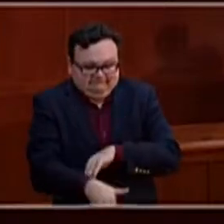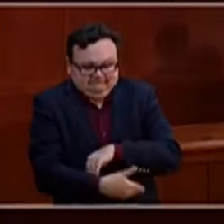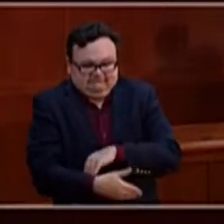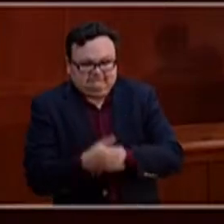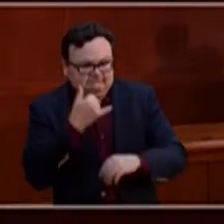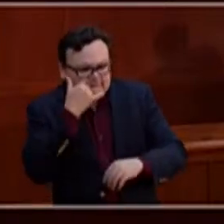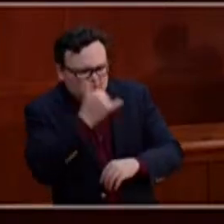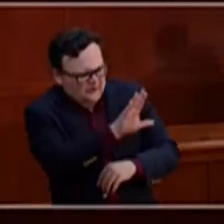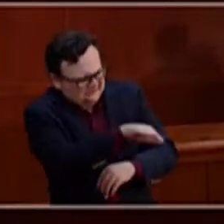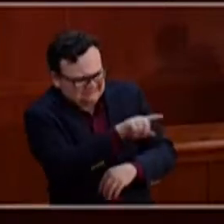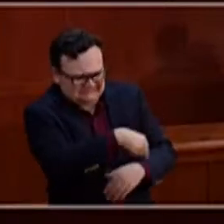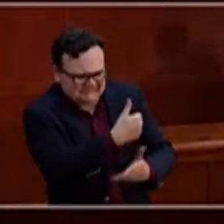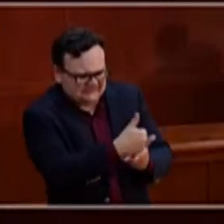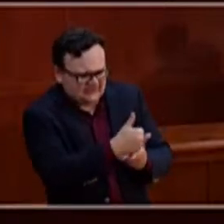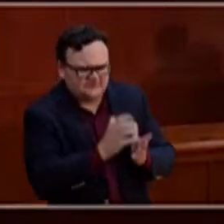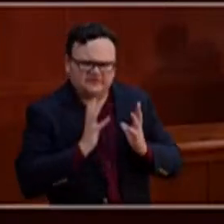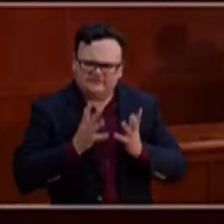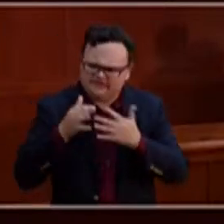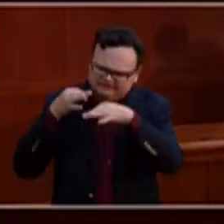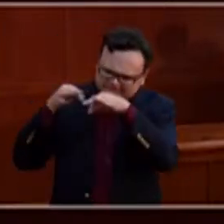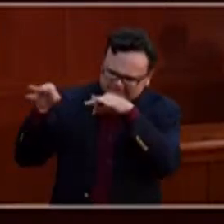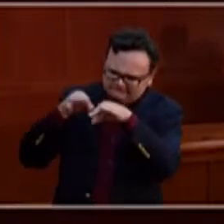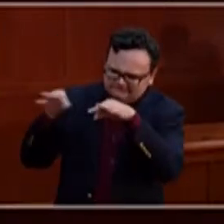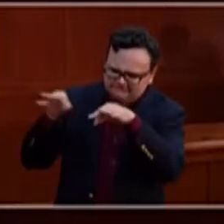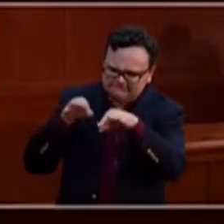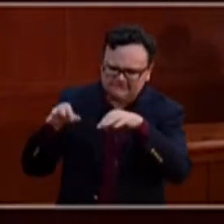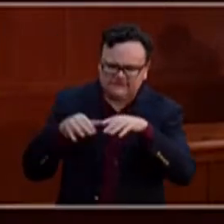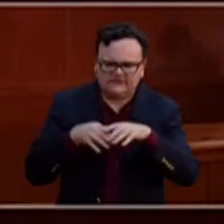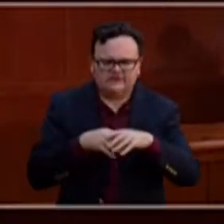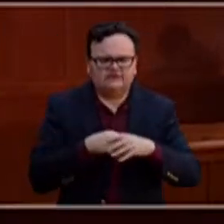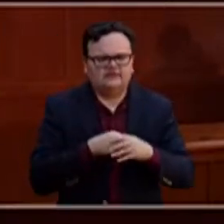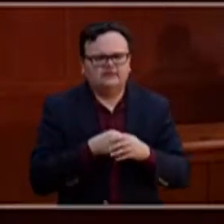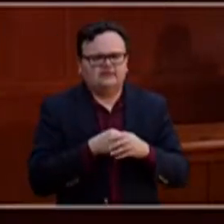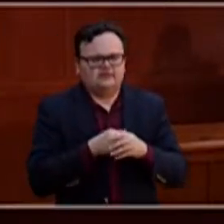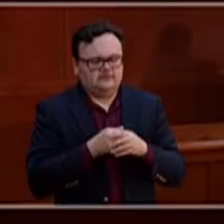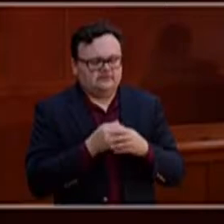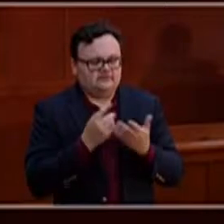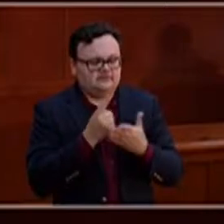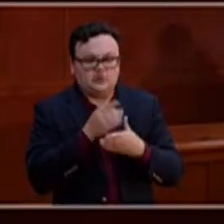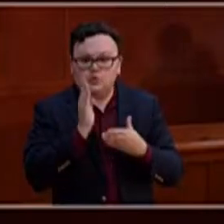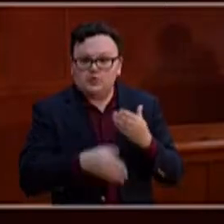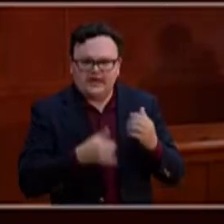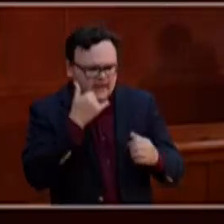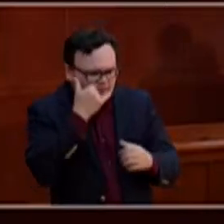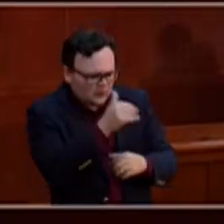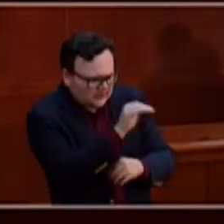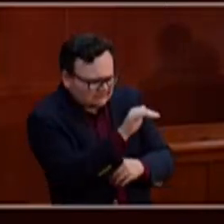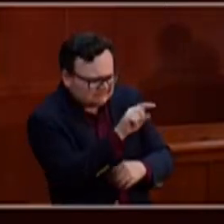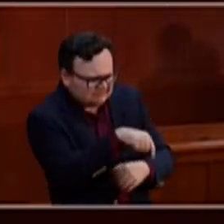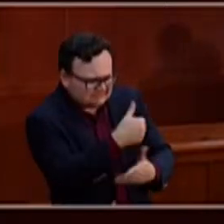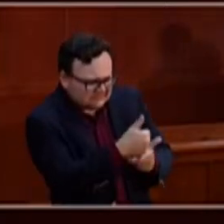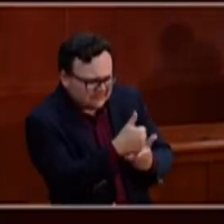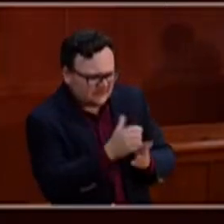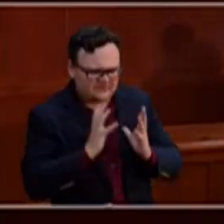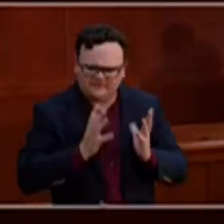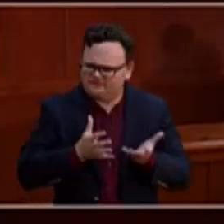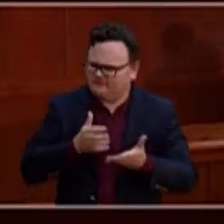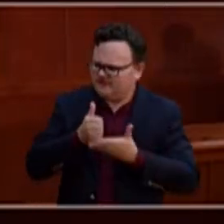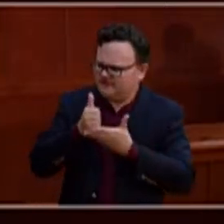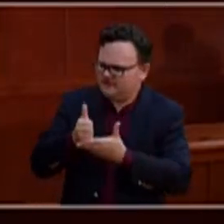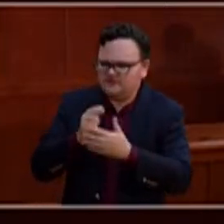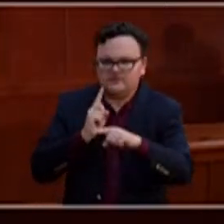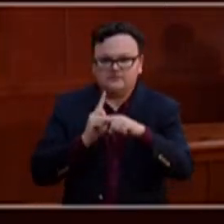to here's how that policy could improve the situation, and our ability with your leadership to swiftly